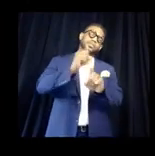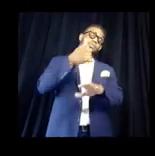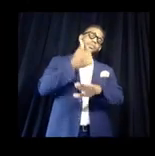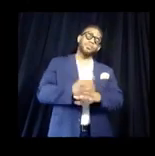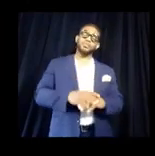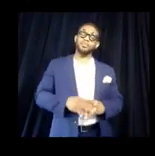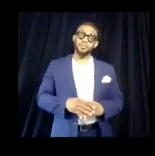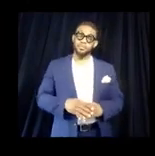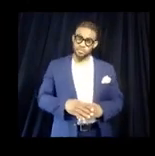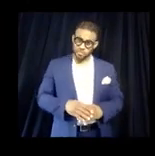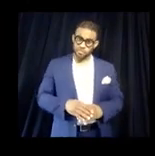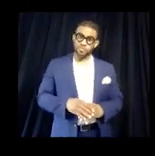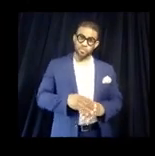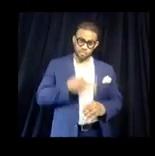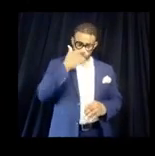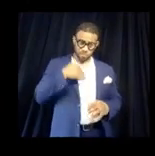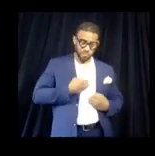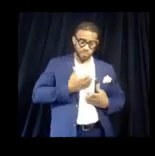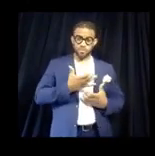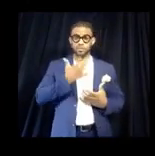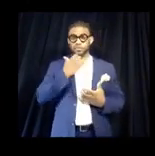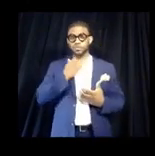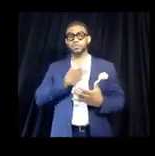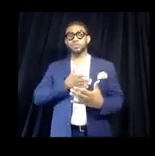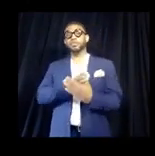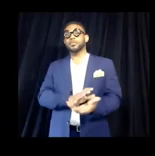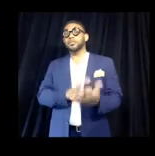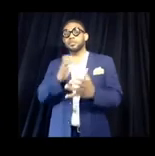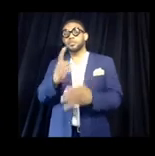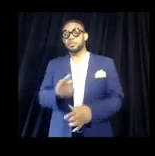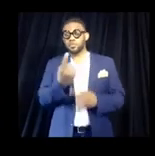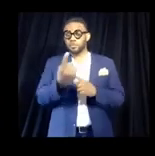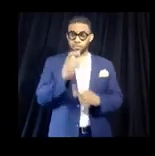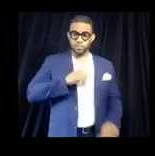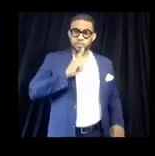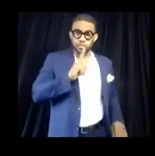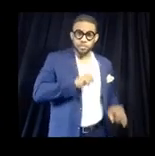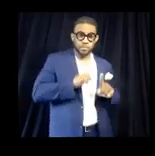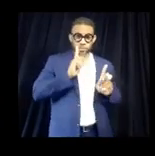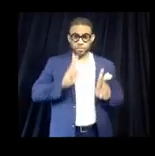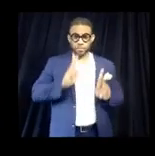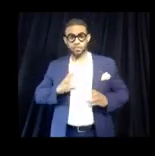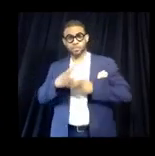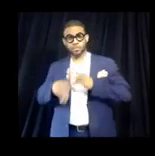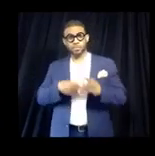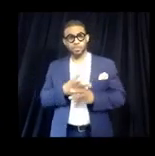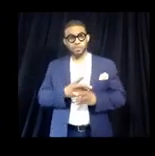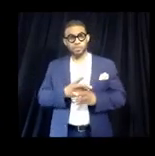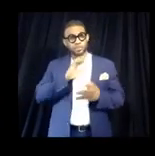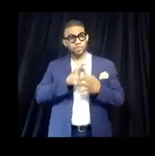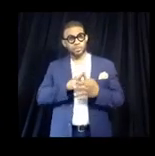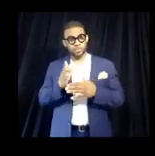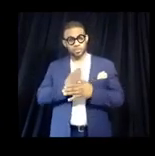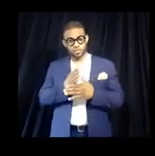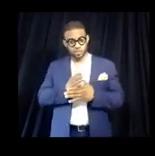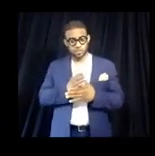and situated. Through our expressions, we passionately interrupt the singularity of who we are as beings in the world